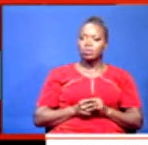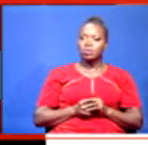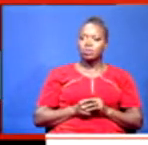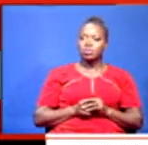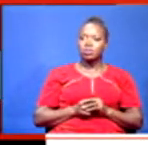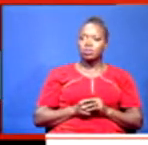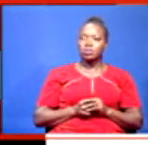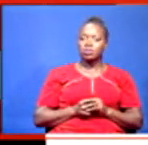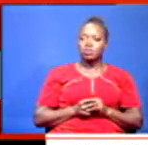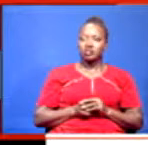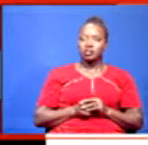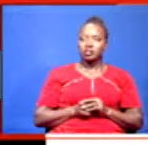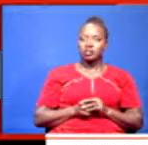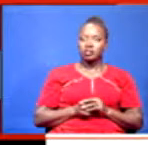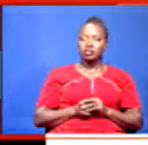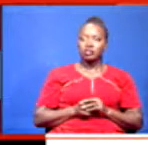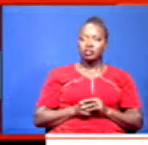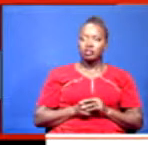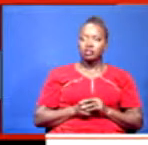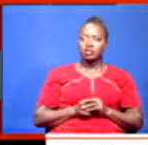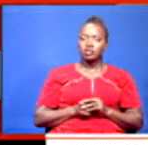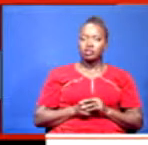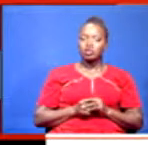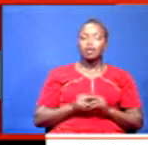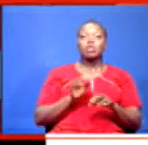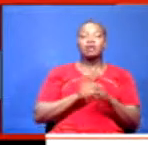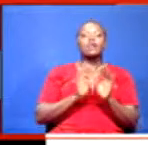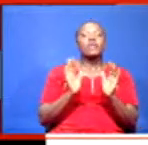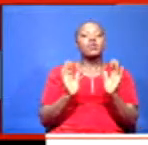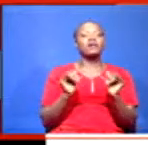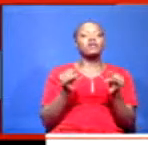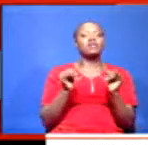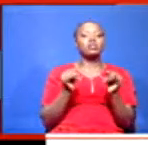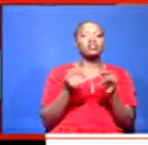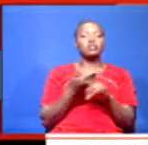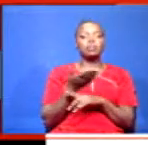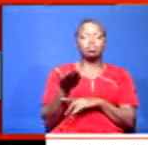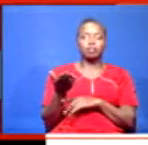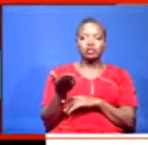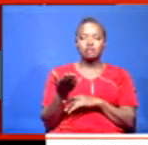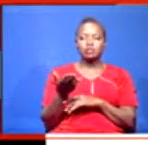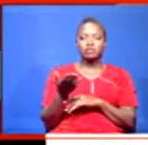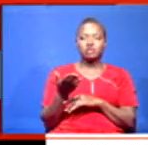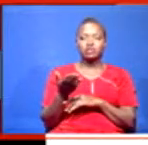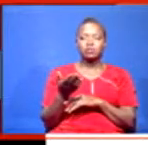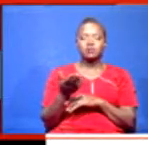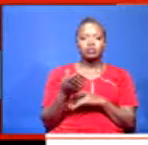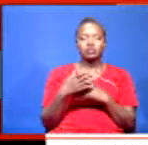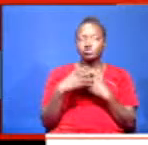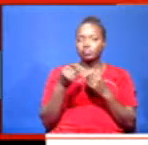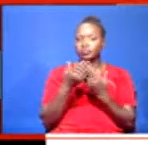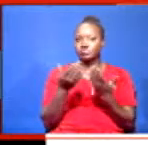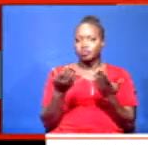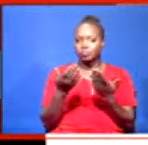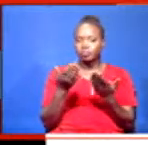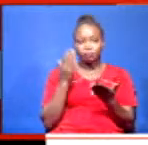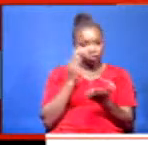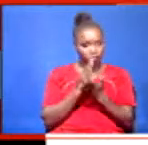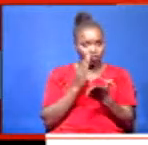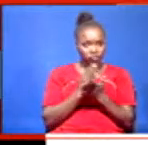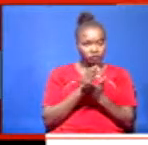Quite some encouraging news there coming out of Konza, and you just need to go to Konza just for you to realize how